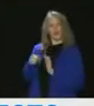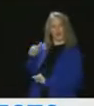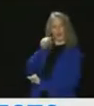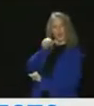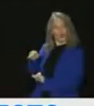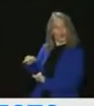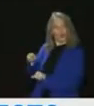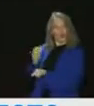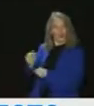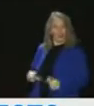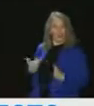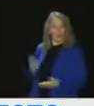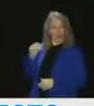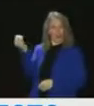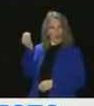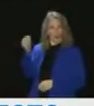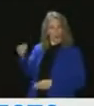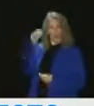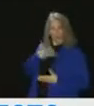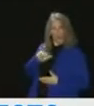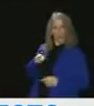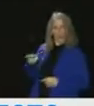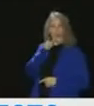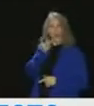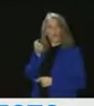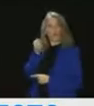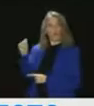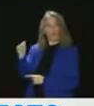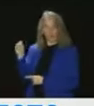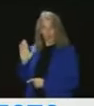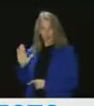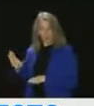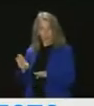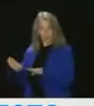to me to say she disagrees with the bad behavior of the blockaders,